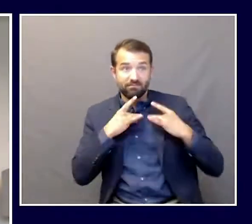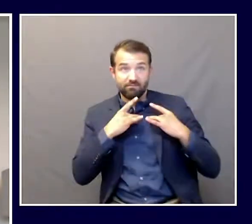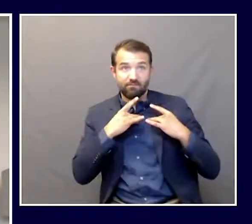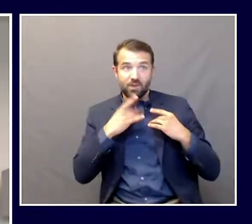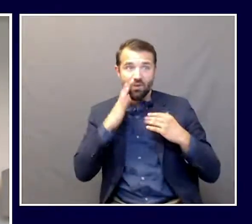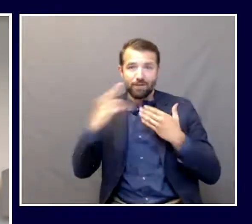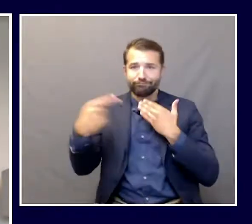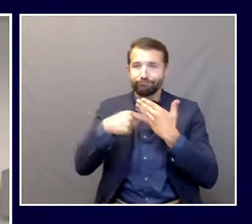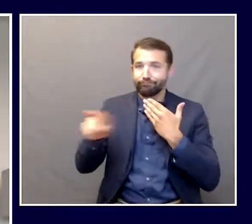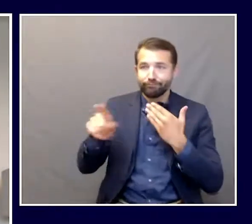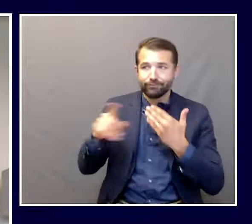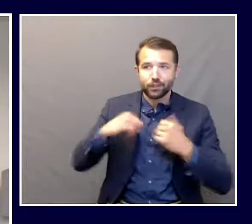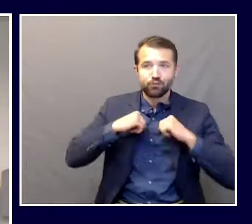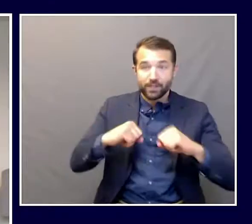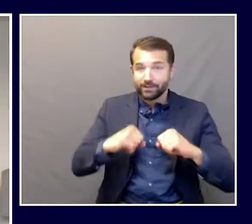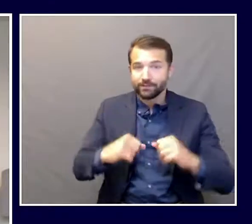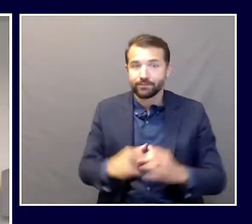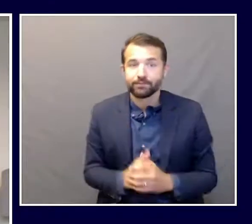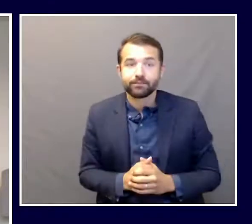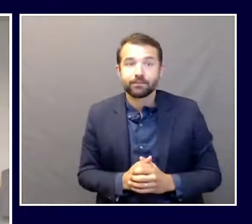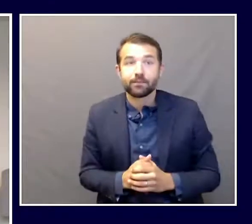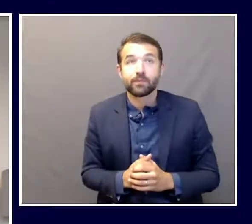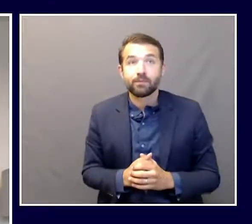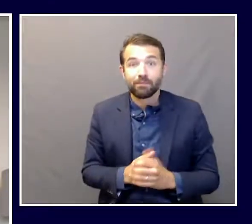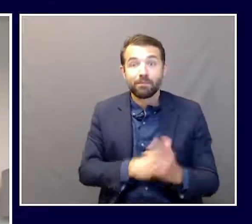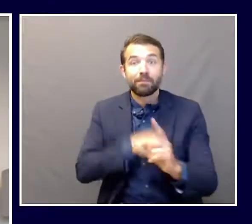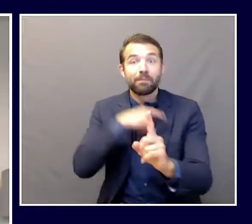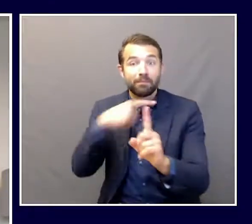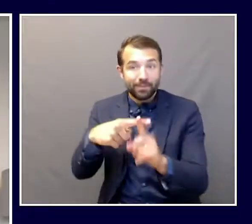will also have a chance to be registered